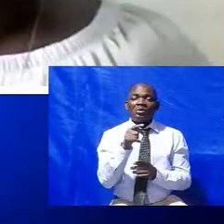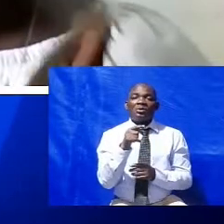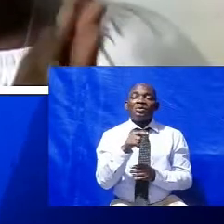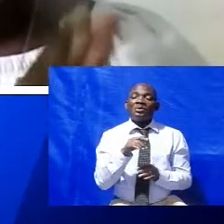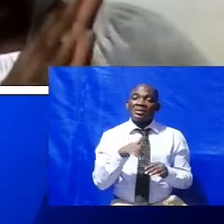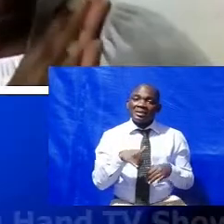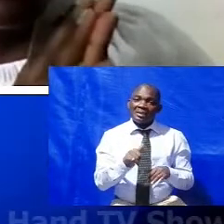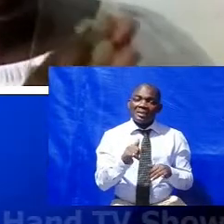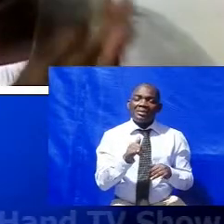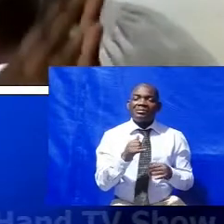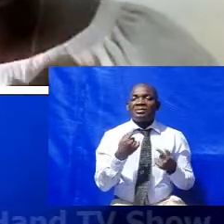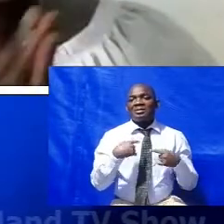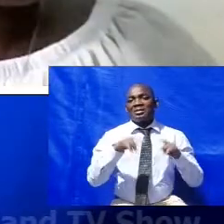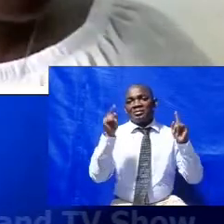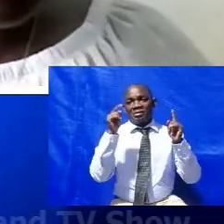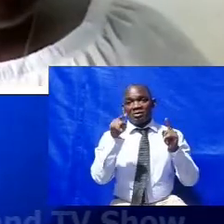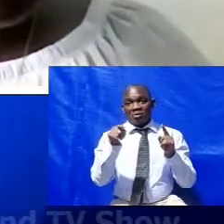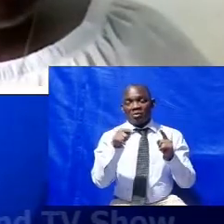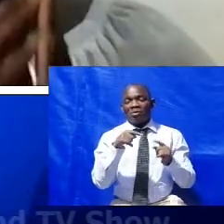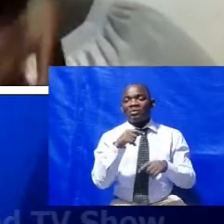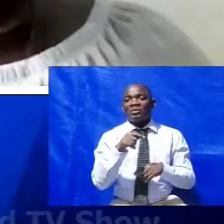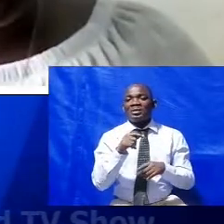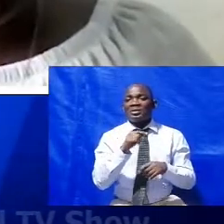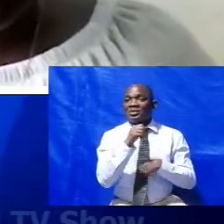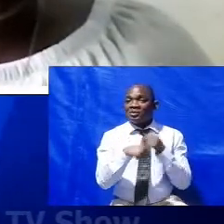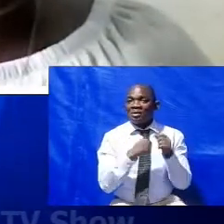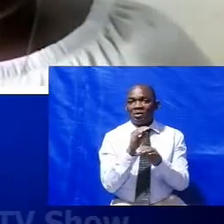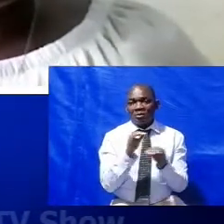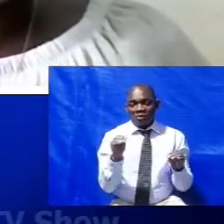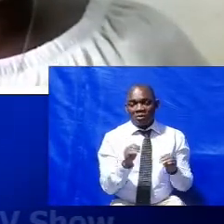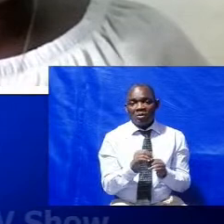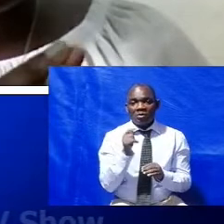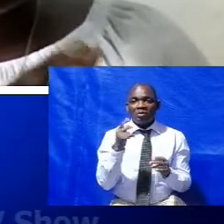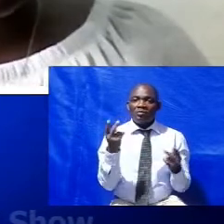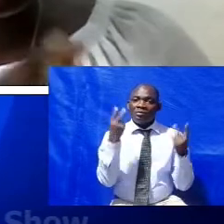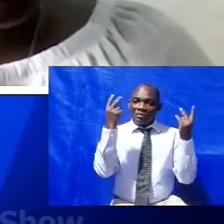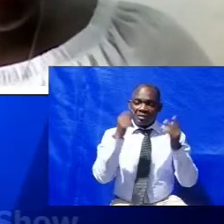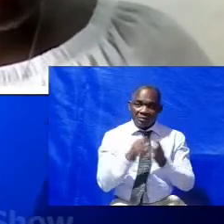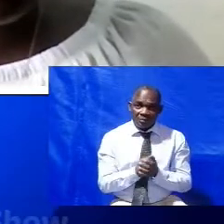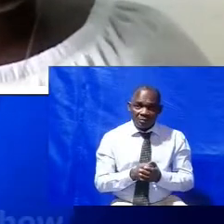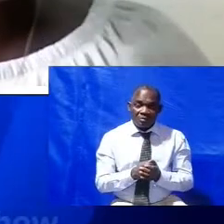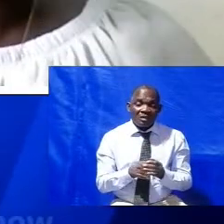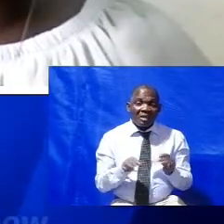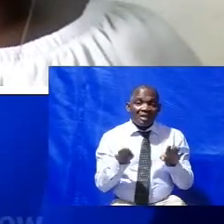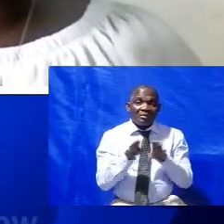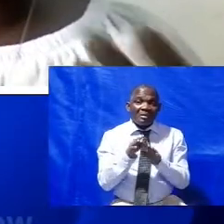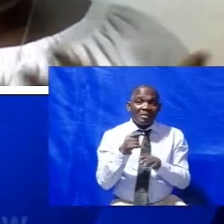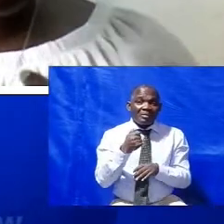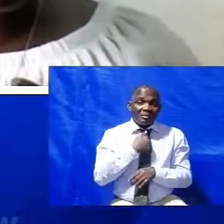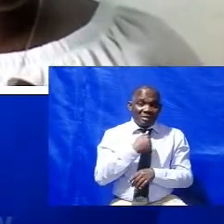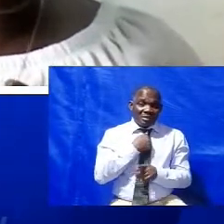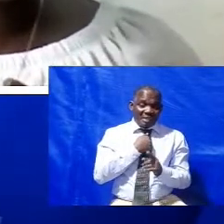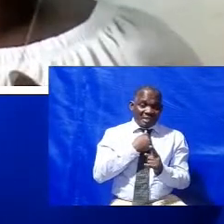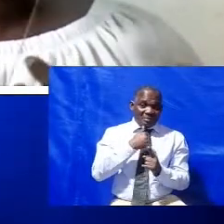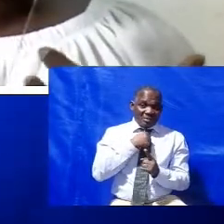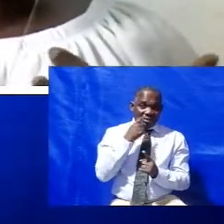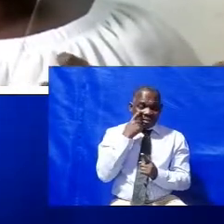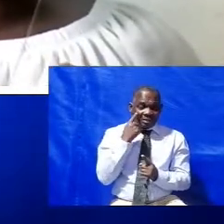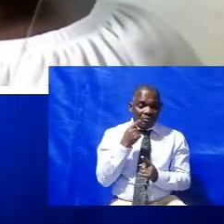people, you will still, you will survive. You will go through it and you will emerge victoriously. Because even for